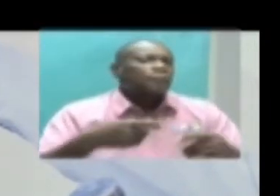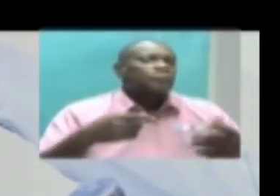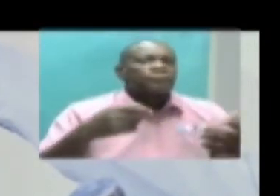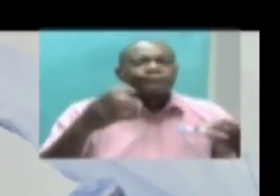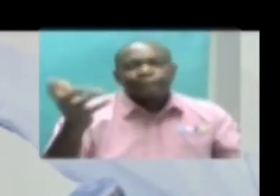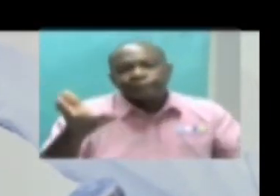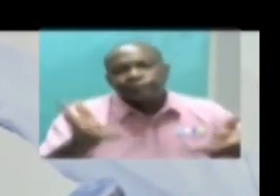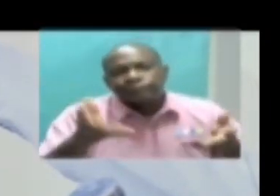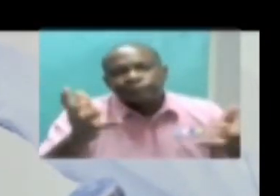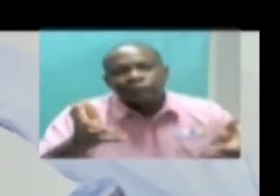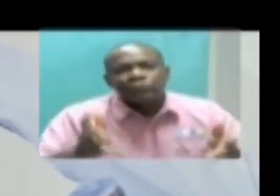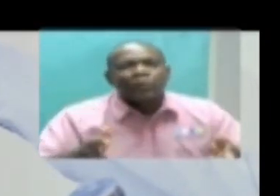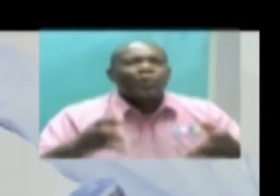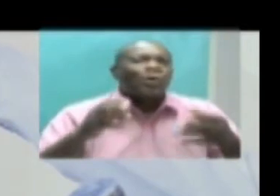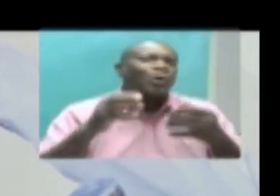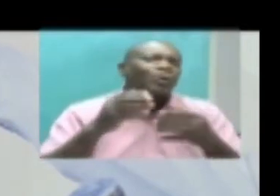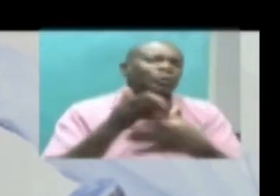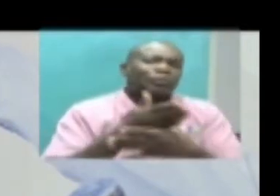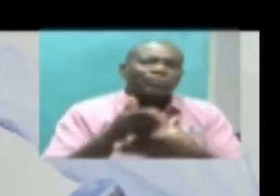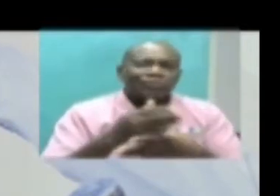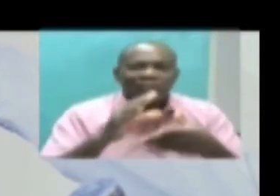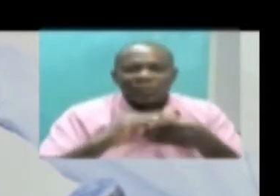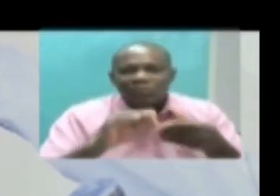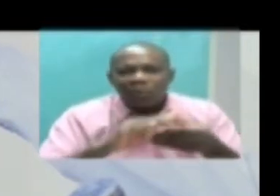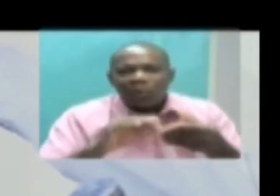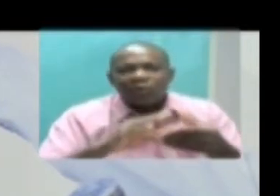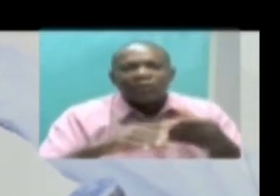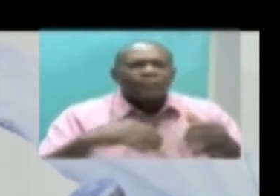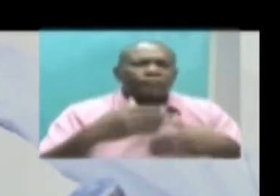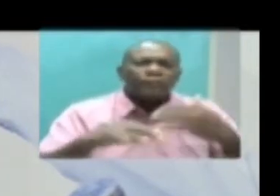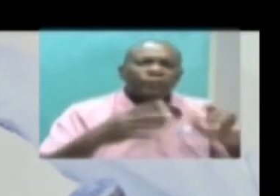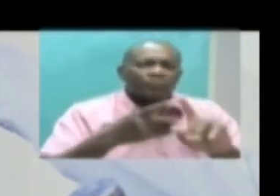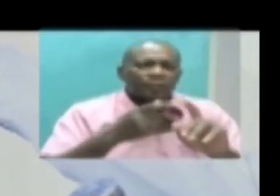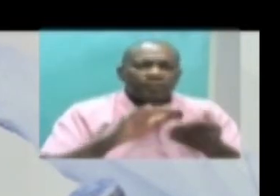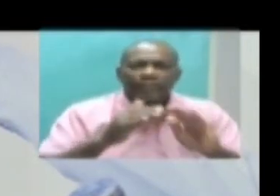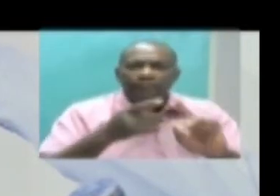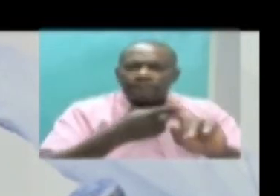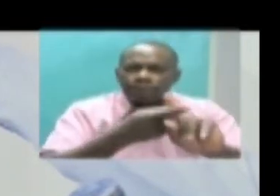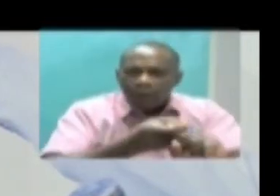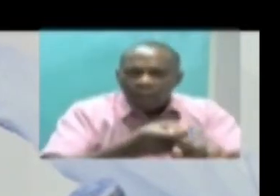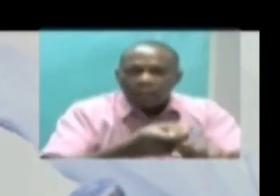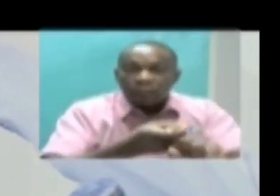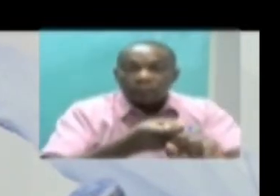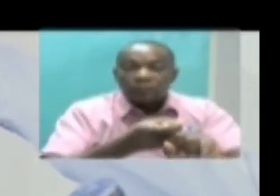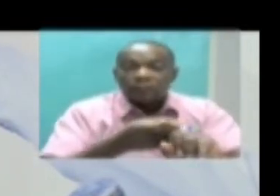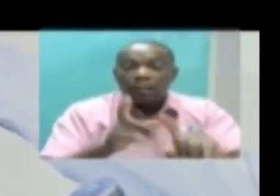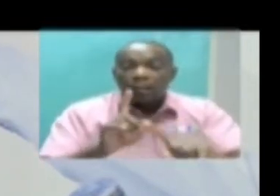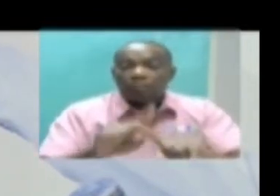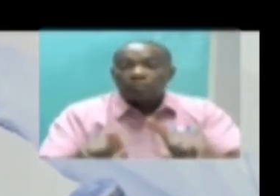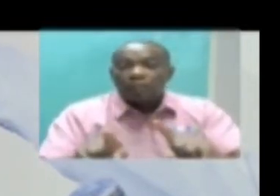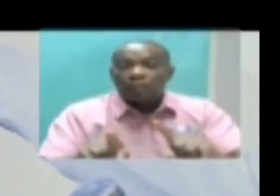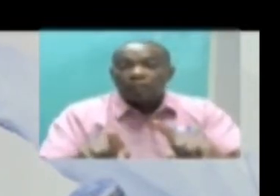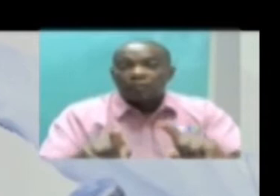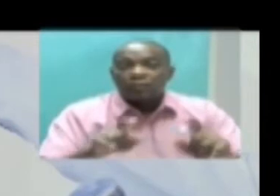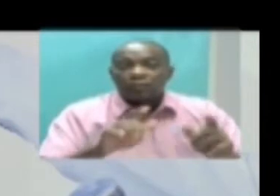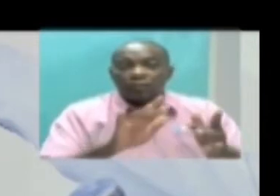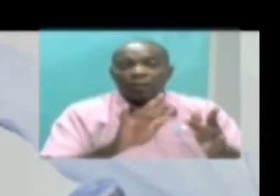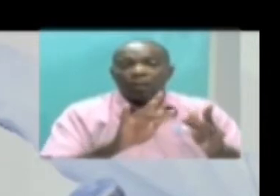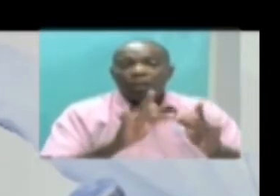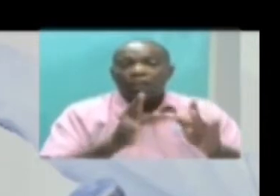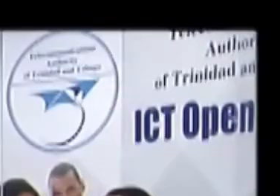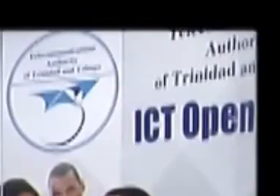a disagreement here or there, we start working each other out, but online it's always your so-called best self